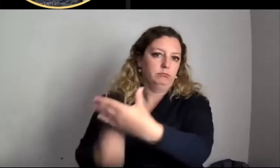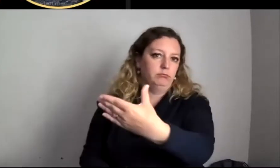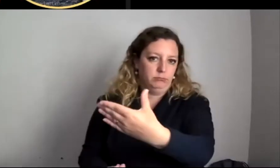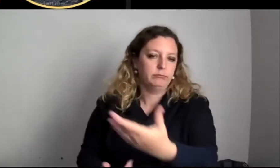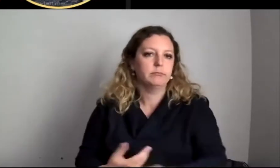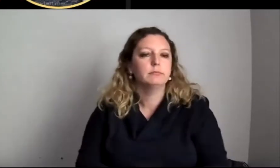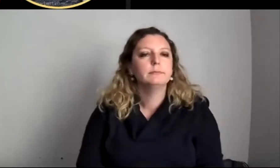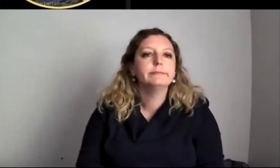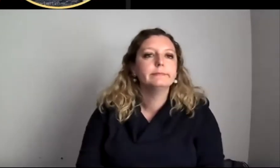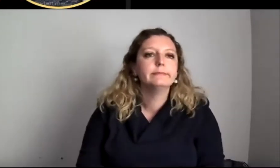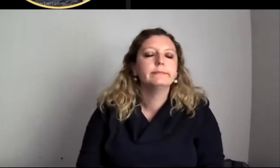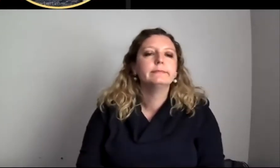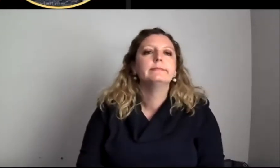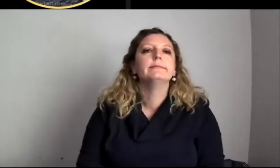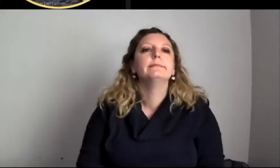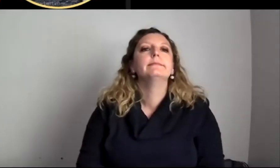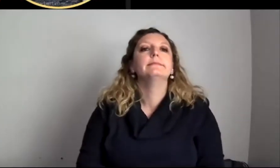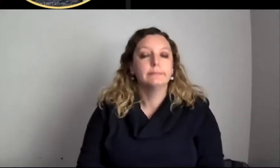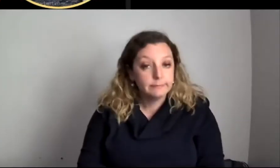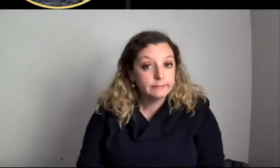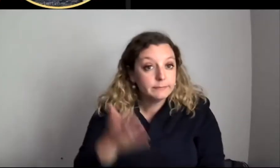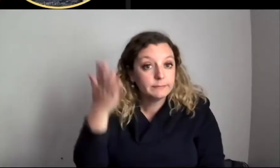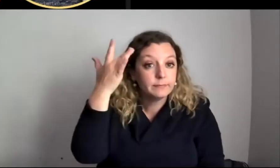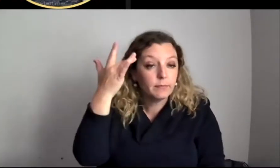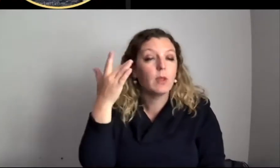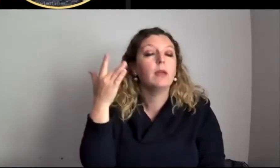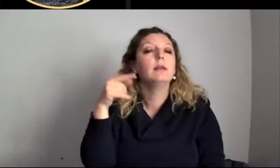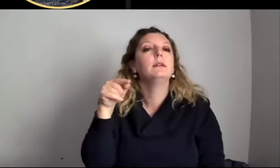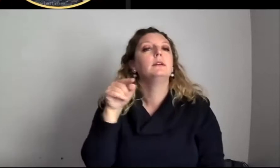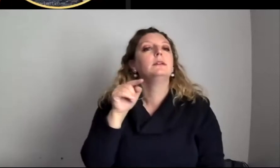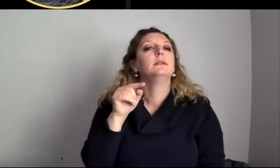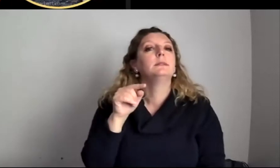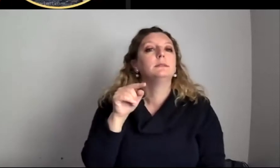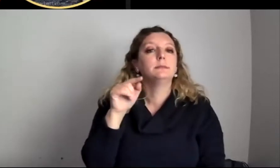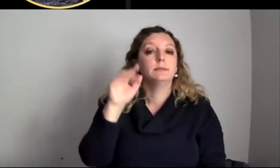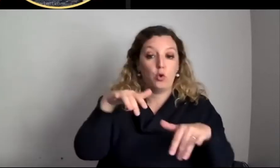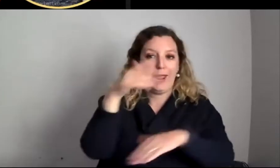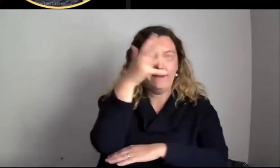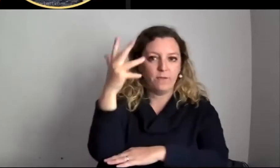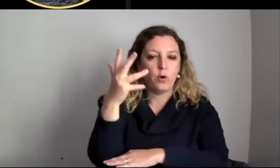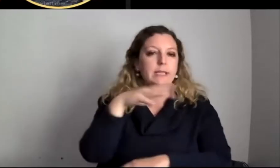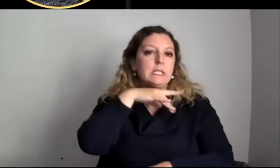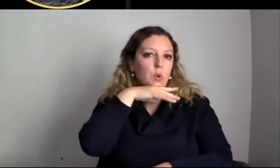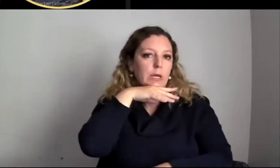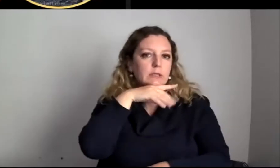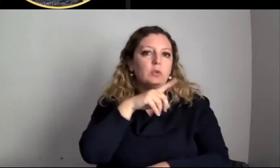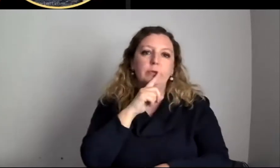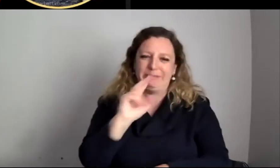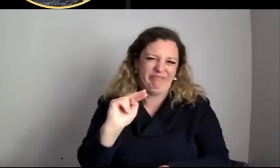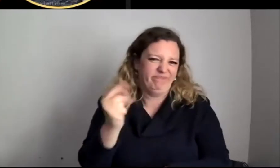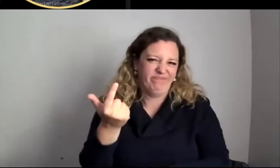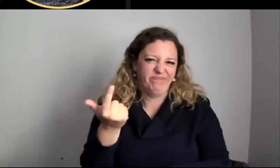at this point. And this is largely due to the fact that rainforest soils in Madagascar are really poor